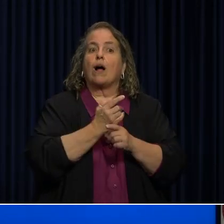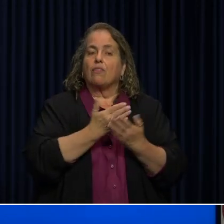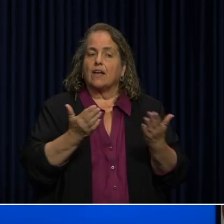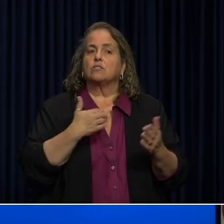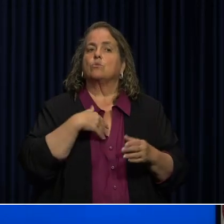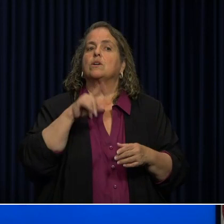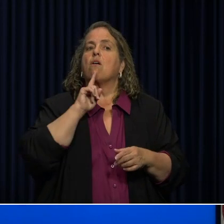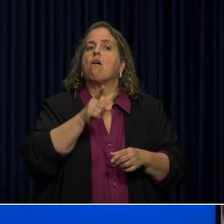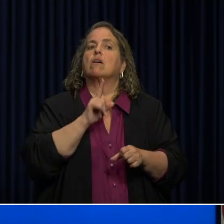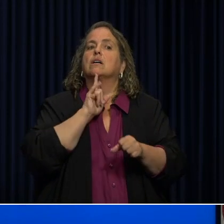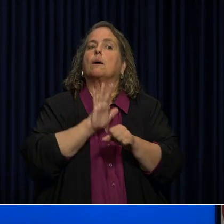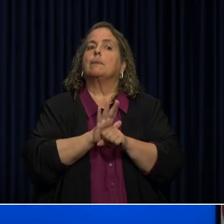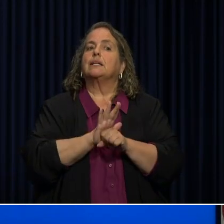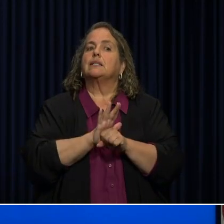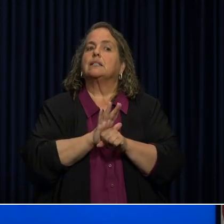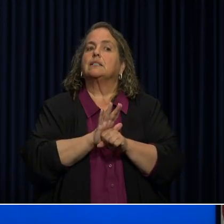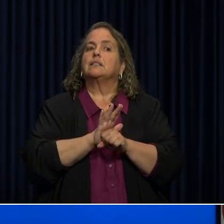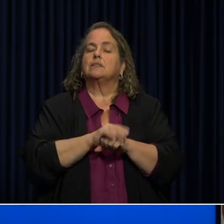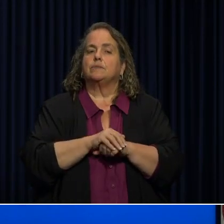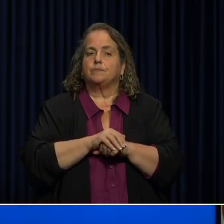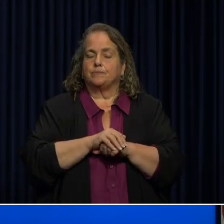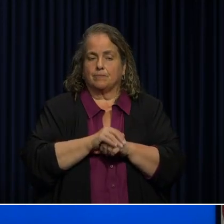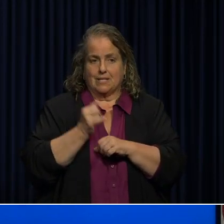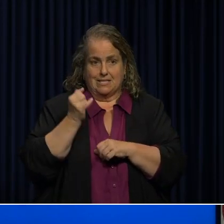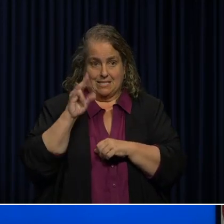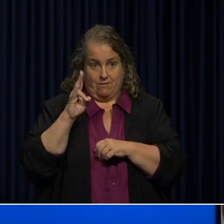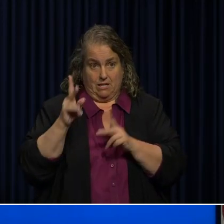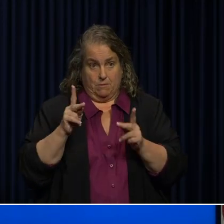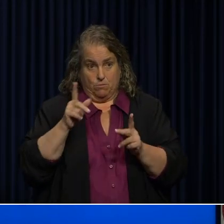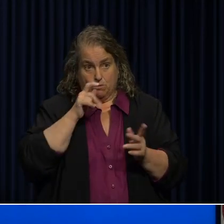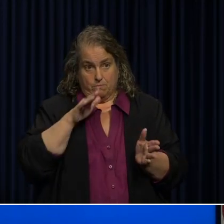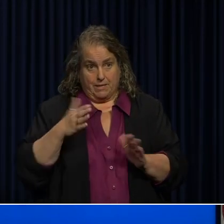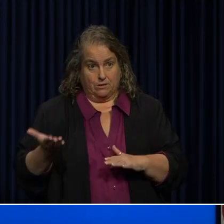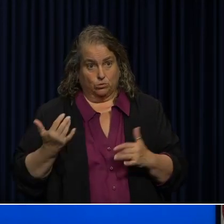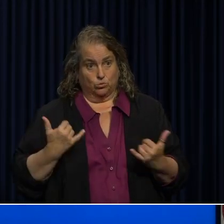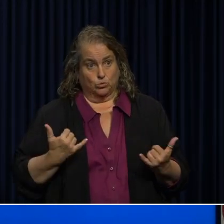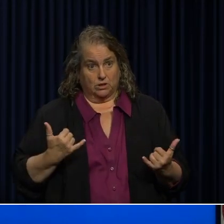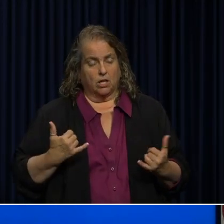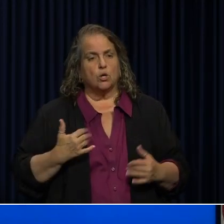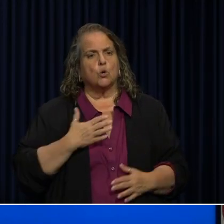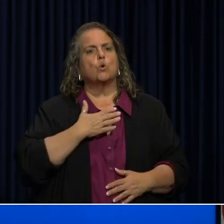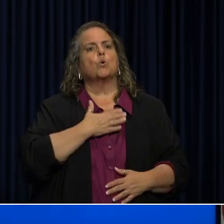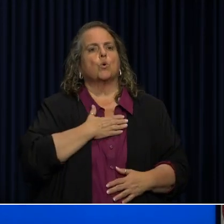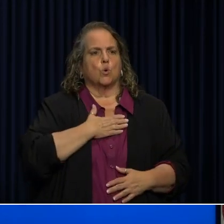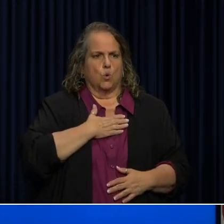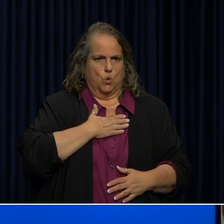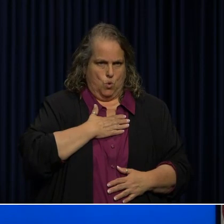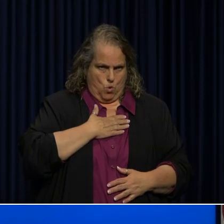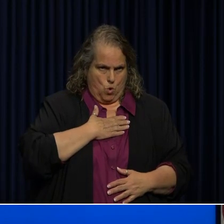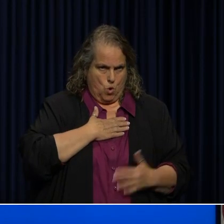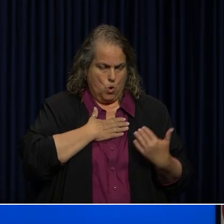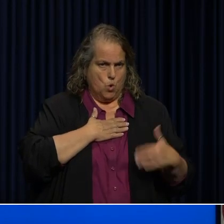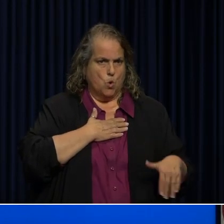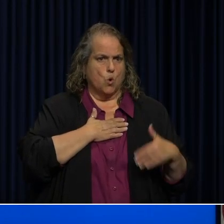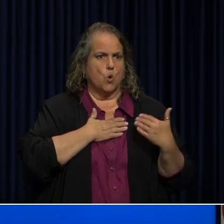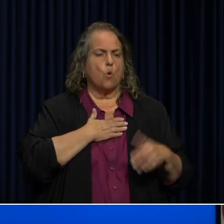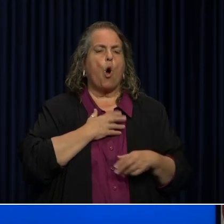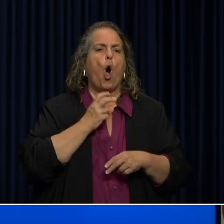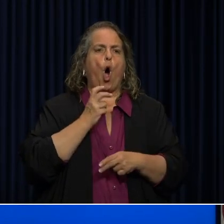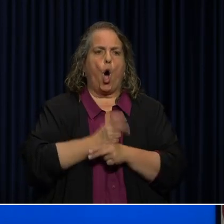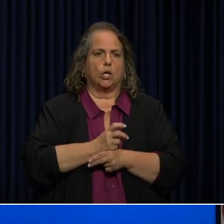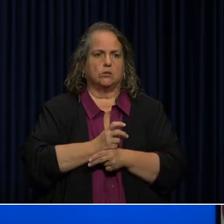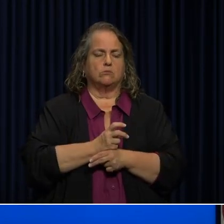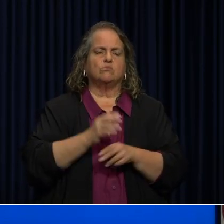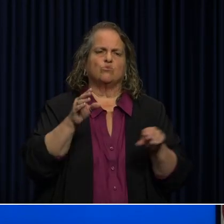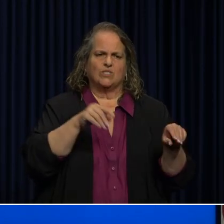committed. 17 folks today is very, very hard. So again, let's